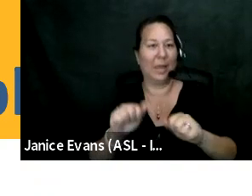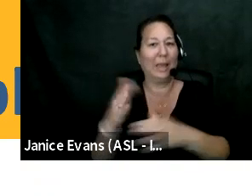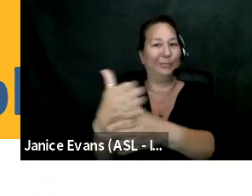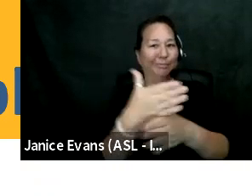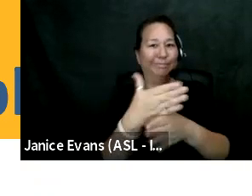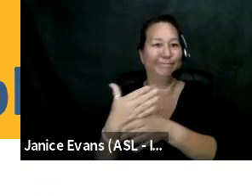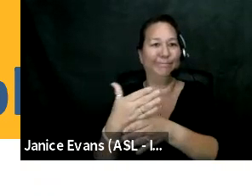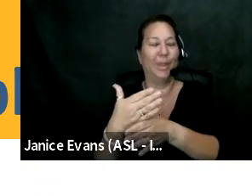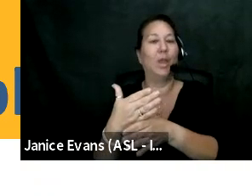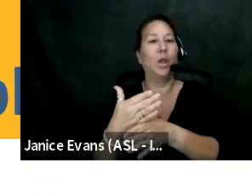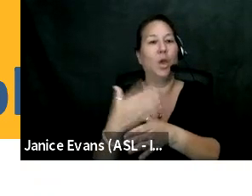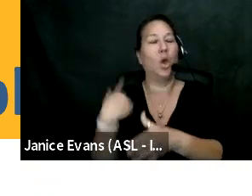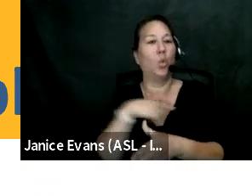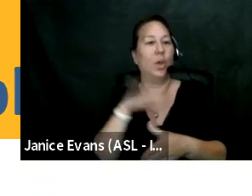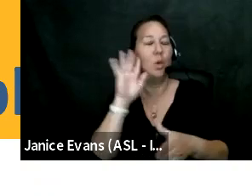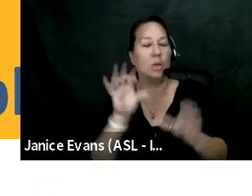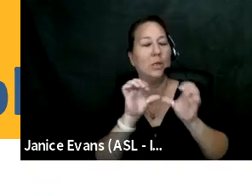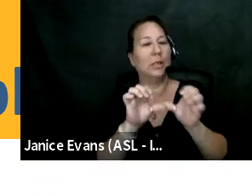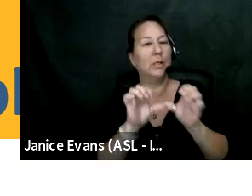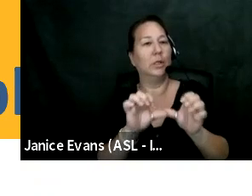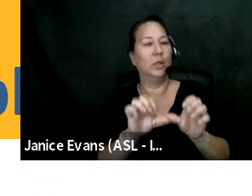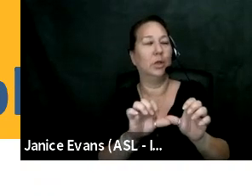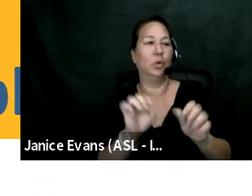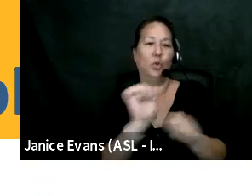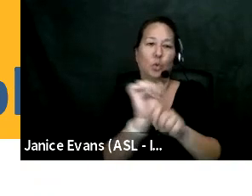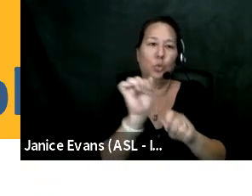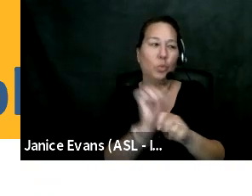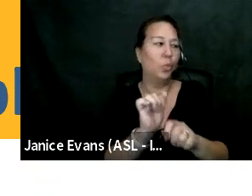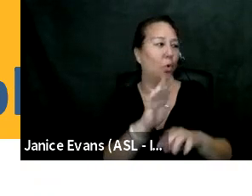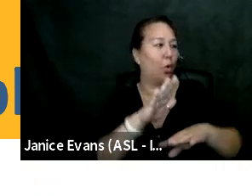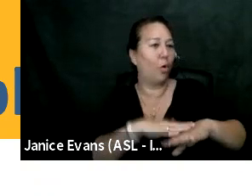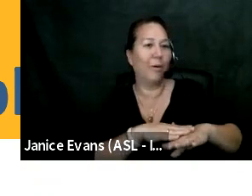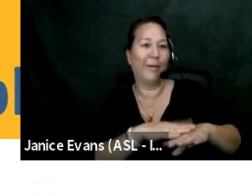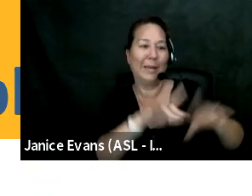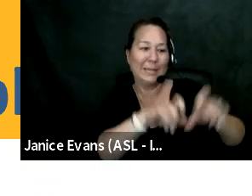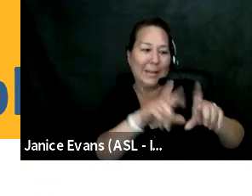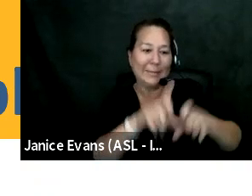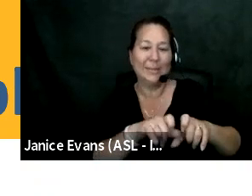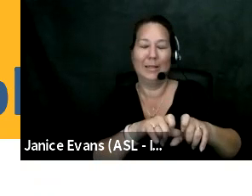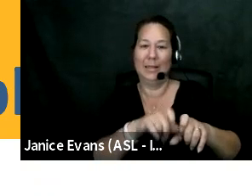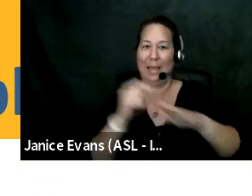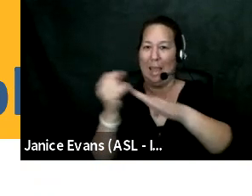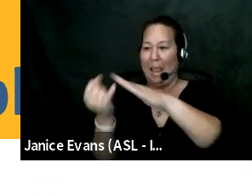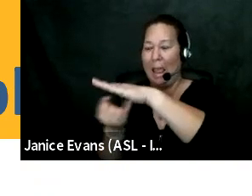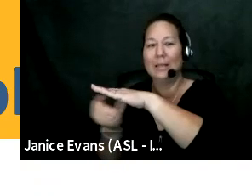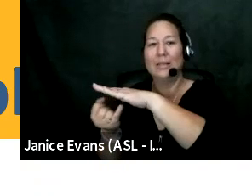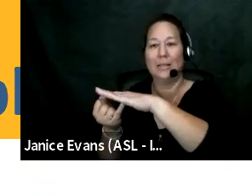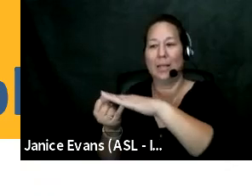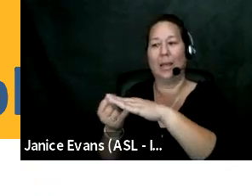to work to test, isolate, and support people with